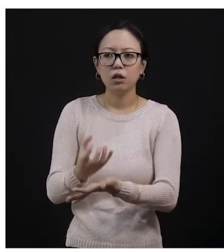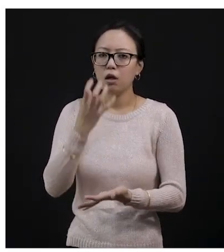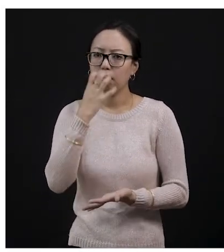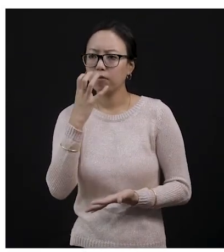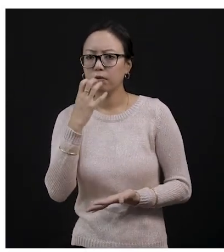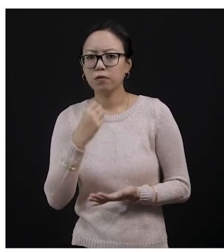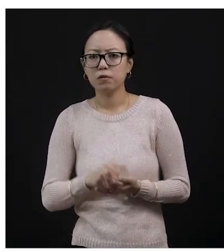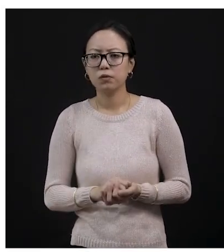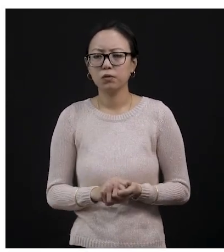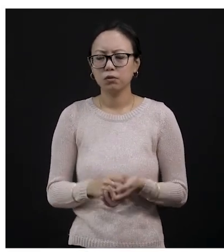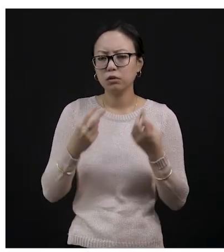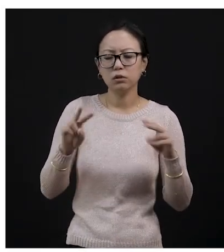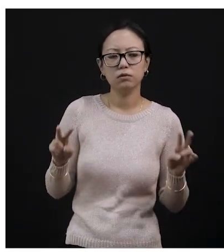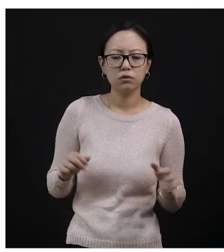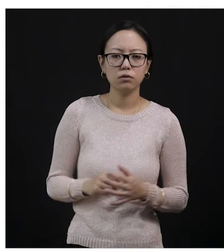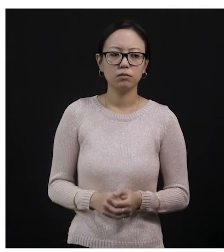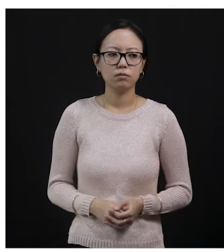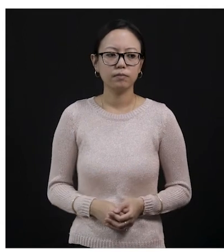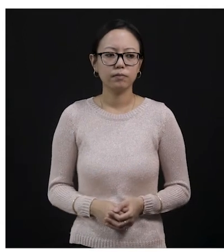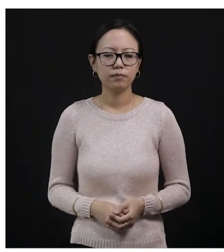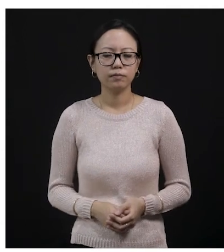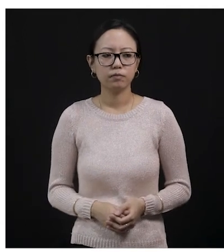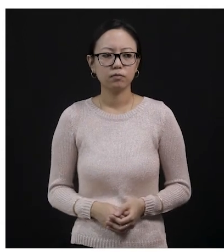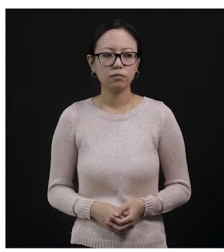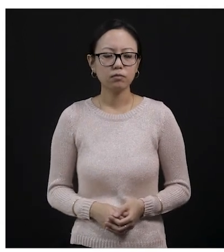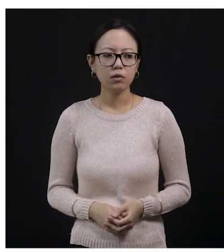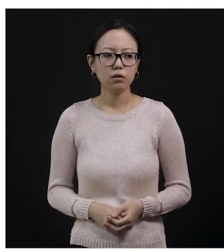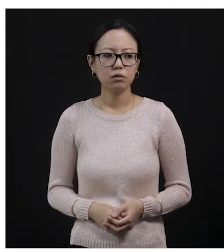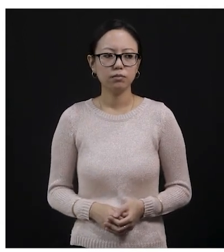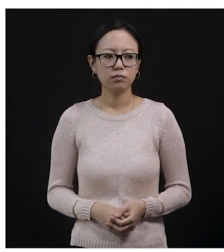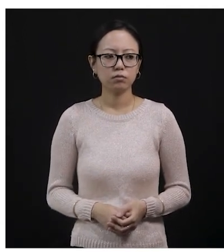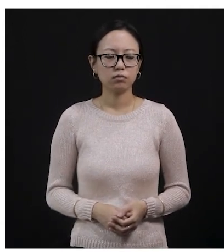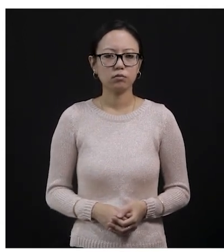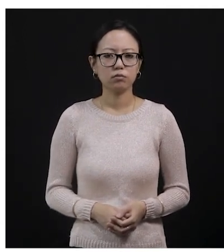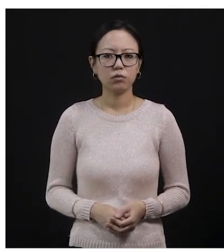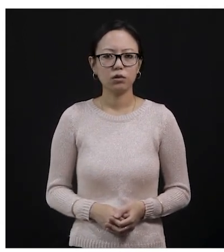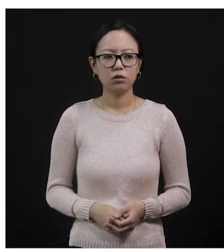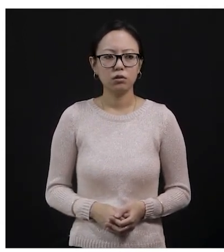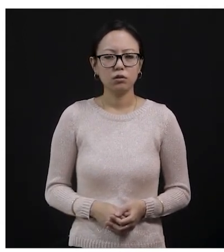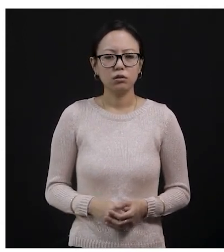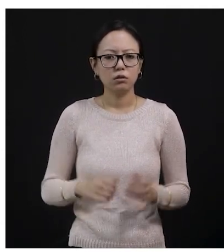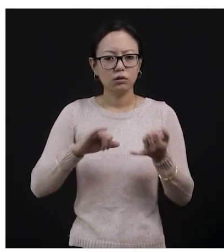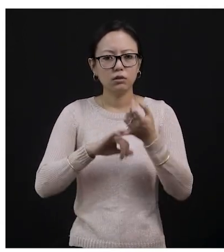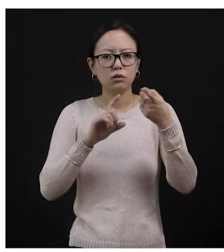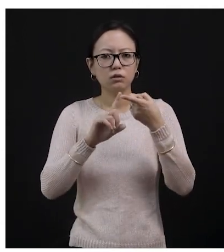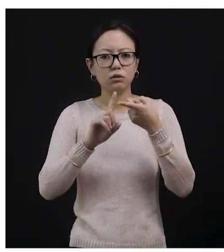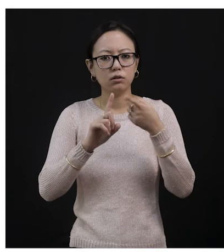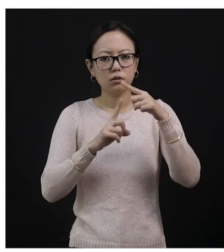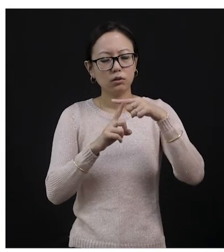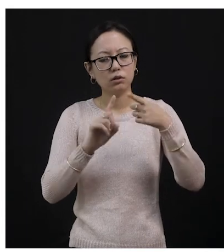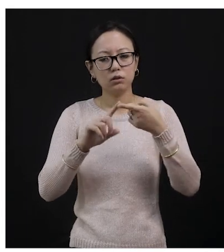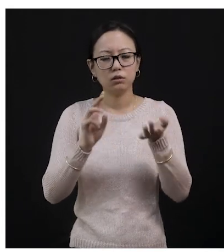the female reproductive organ. Let us see the different parts again of the stamen. Okay, here in